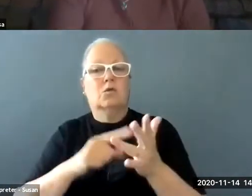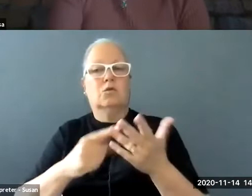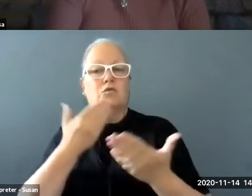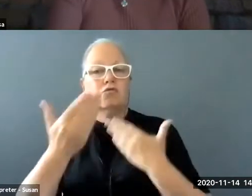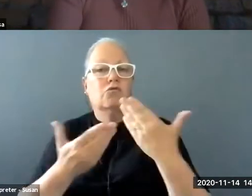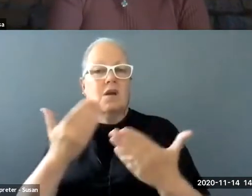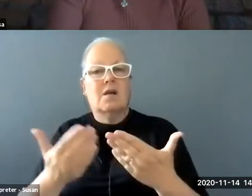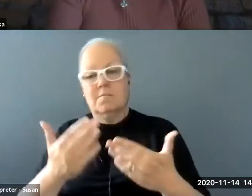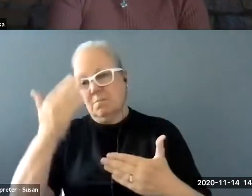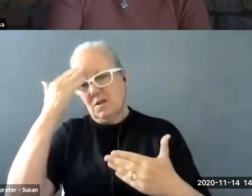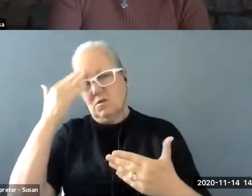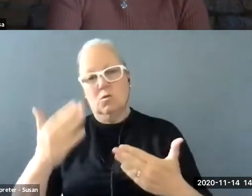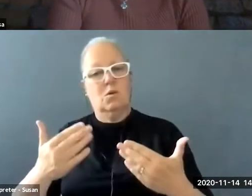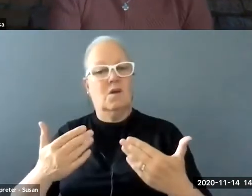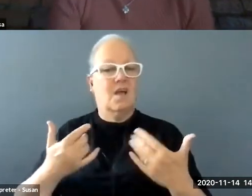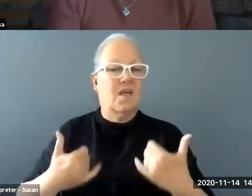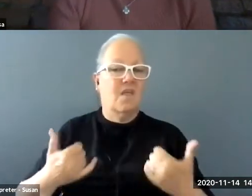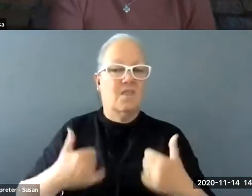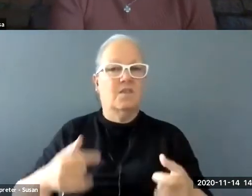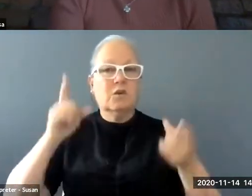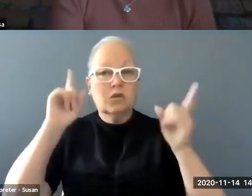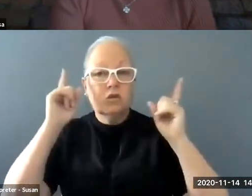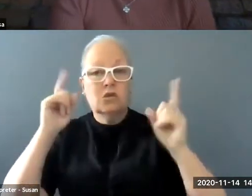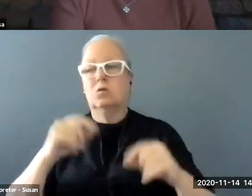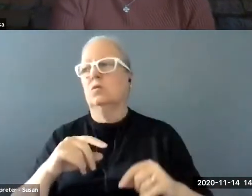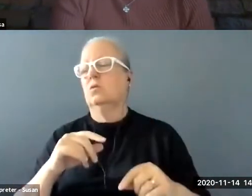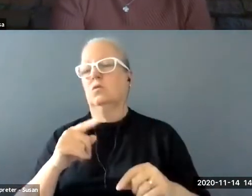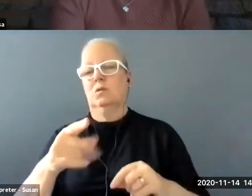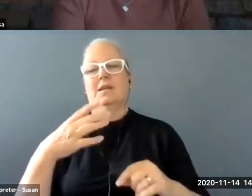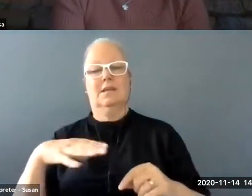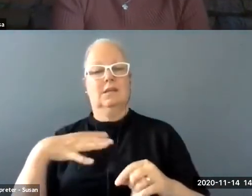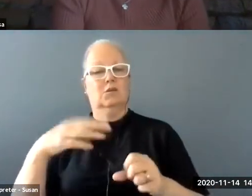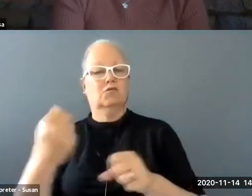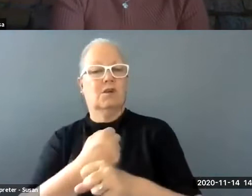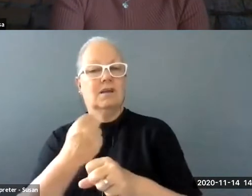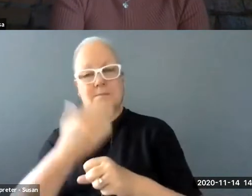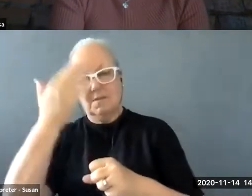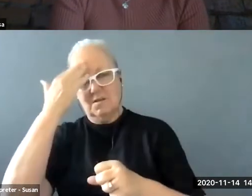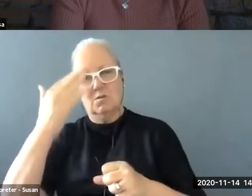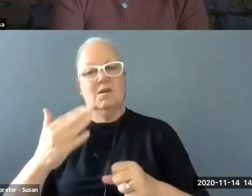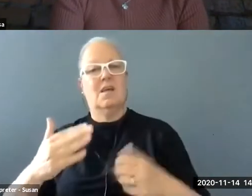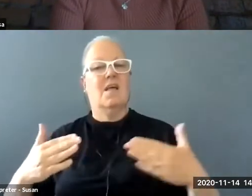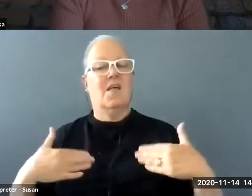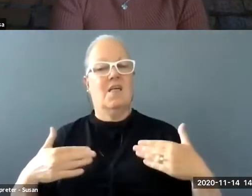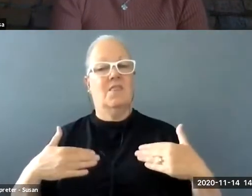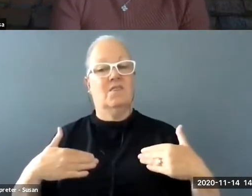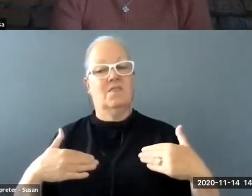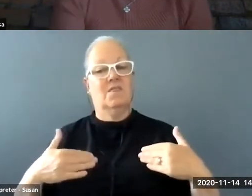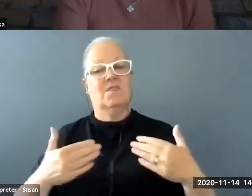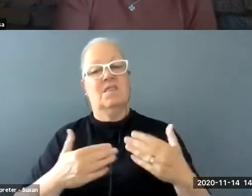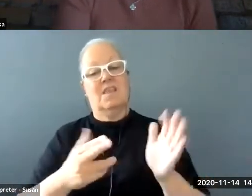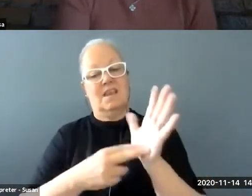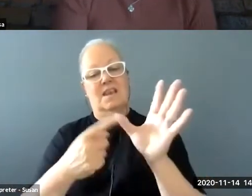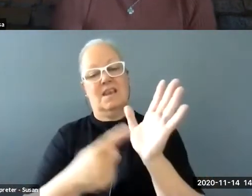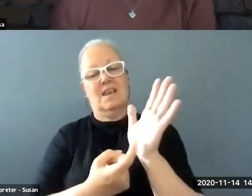mental health concerns, that you need to be able to create a mental health narrative that is going to help a doctor to